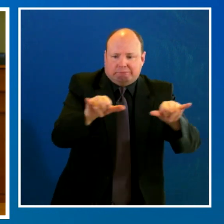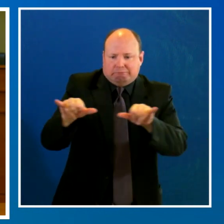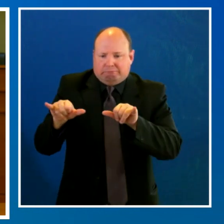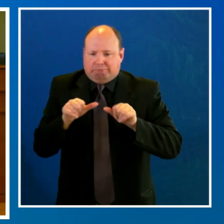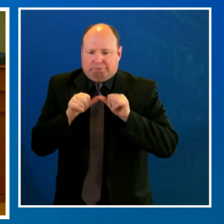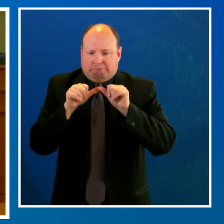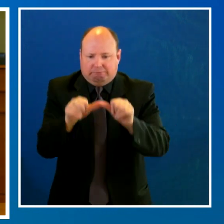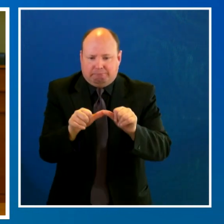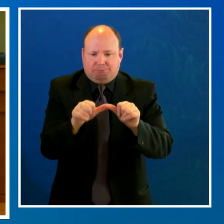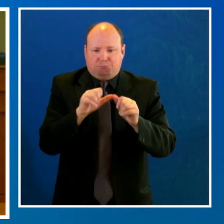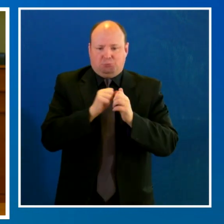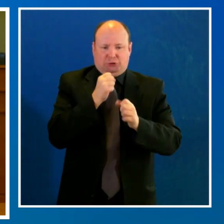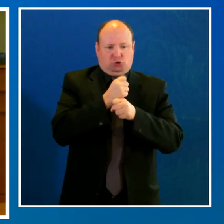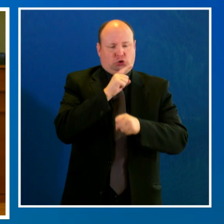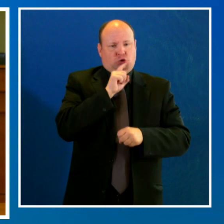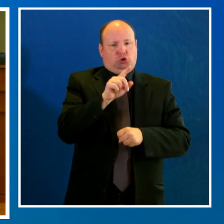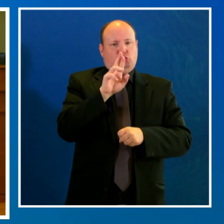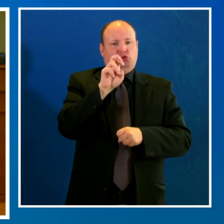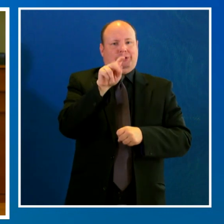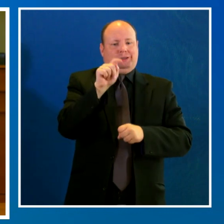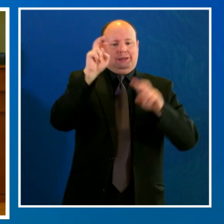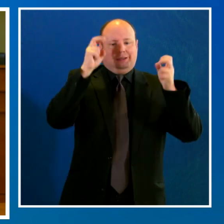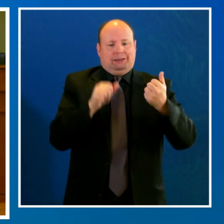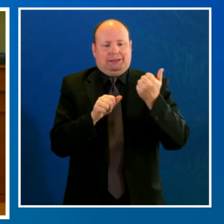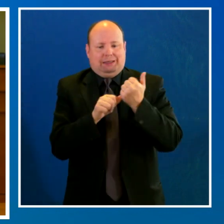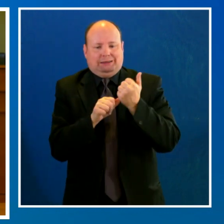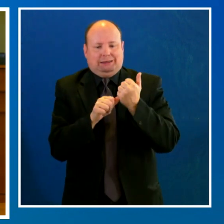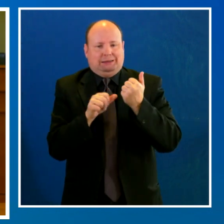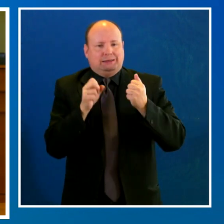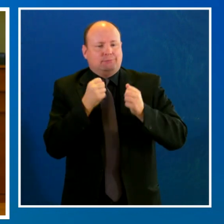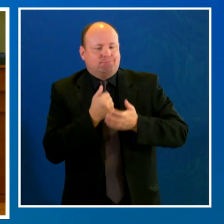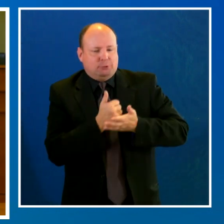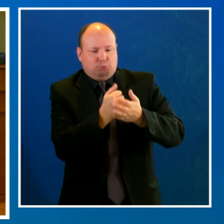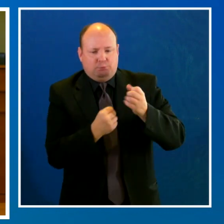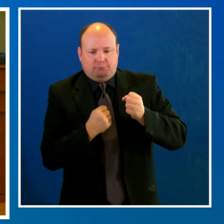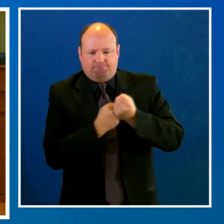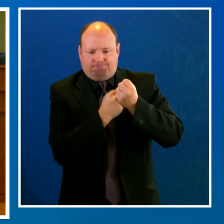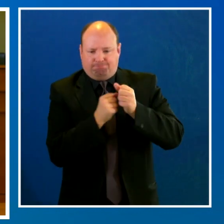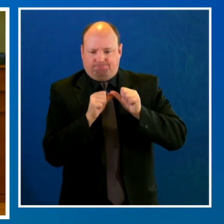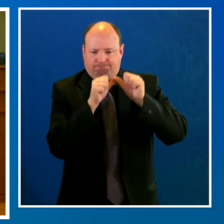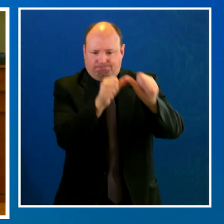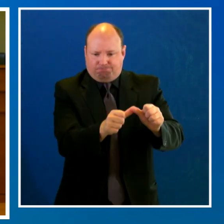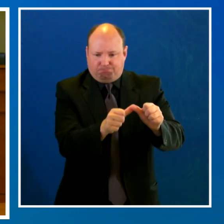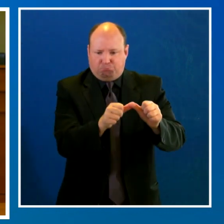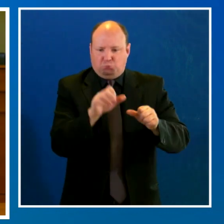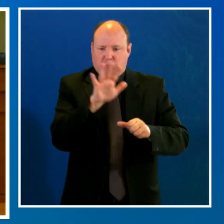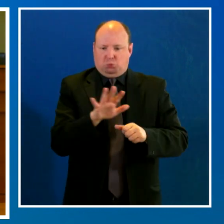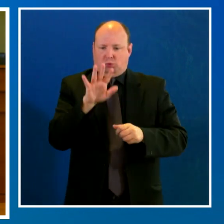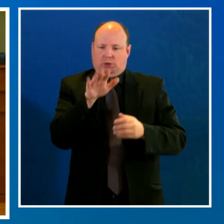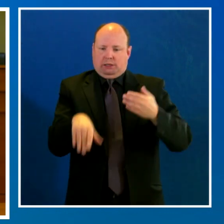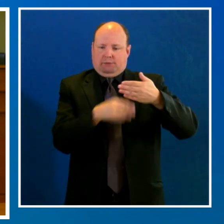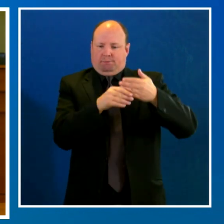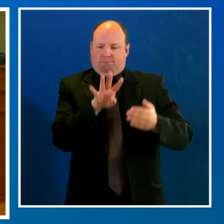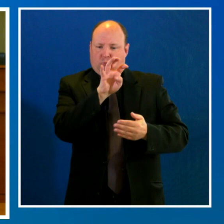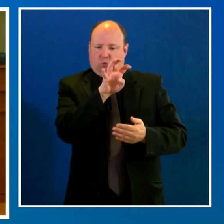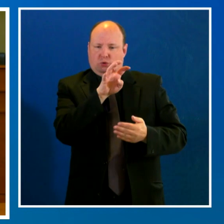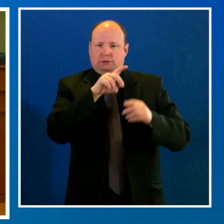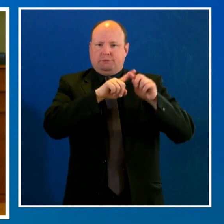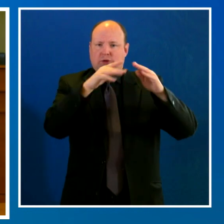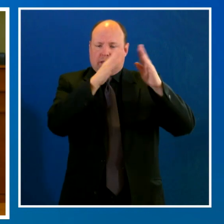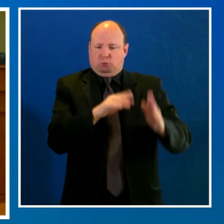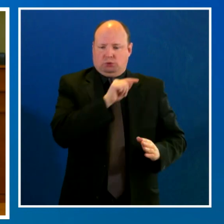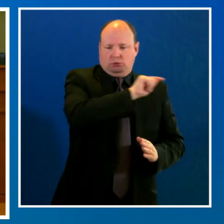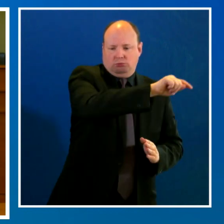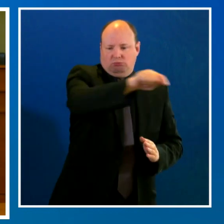assuring the safest environment possible for our employees and the community we serve. We've recently made